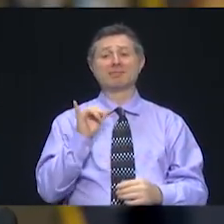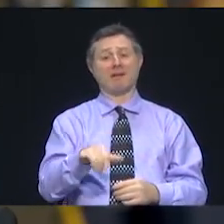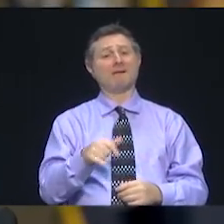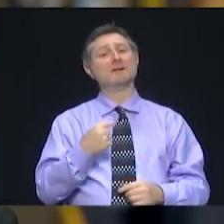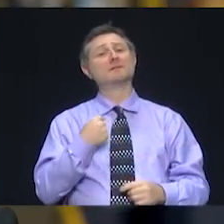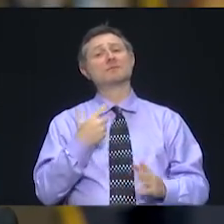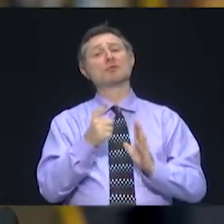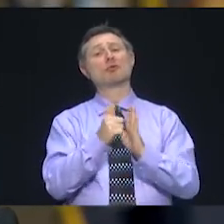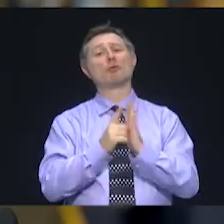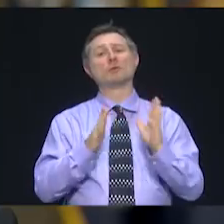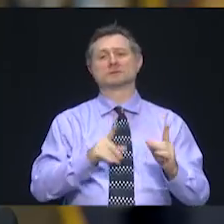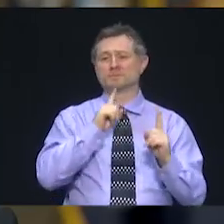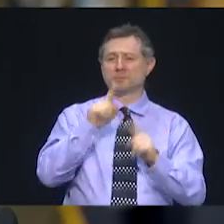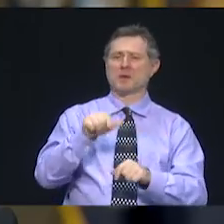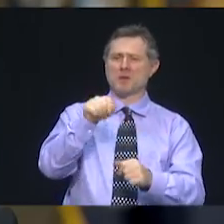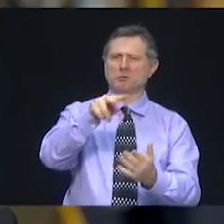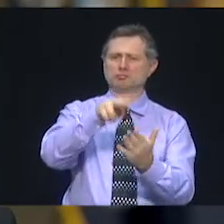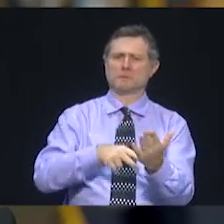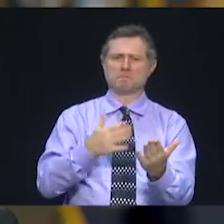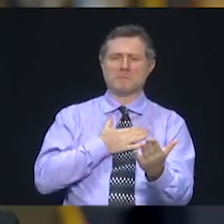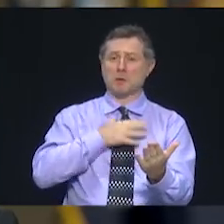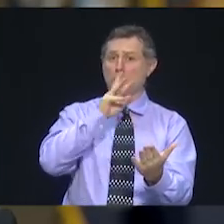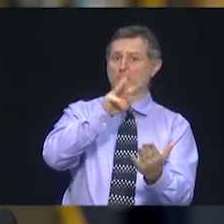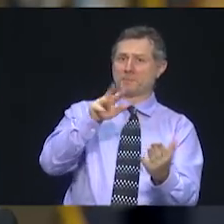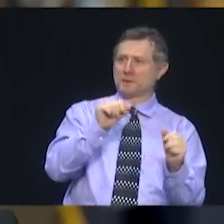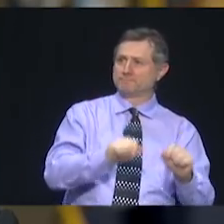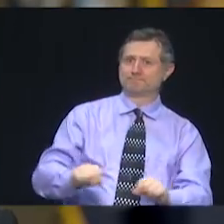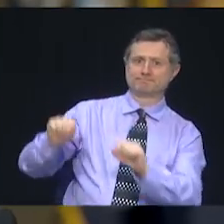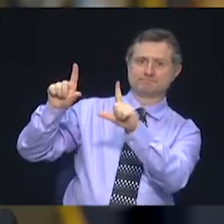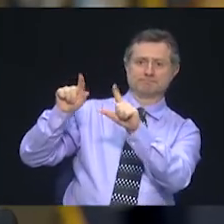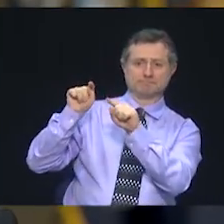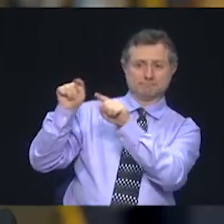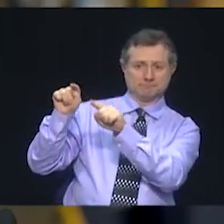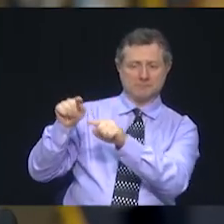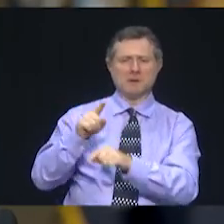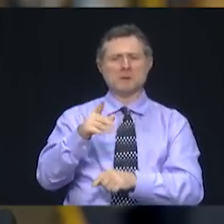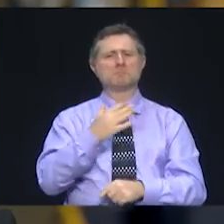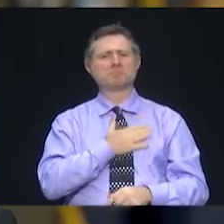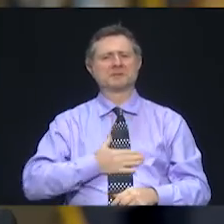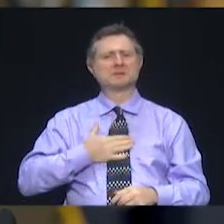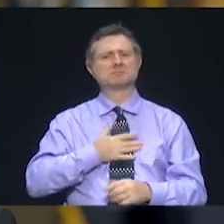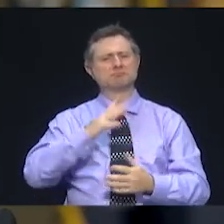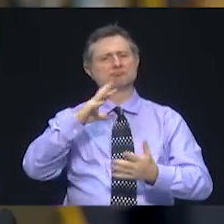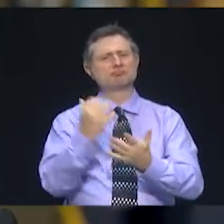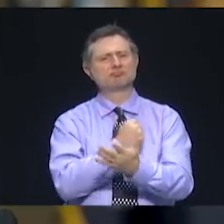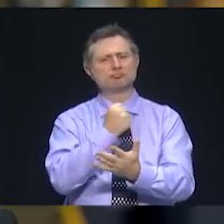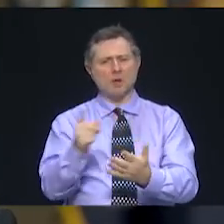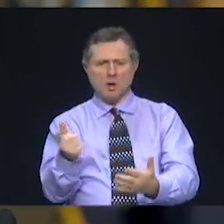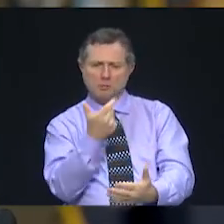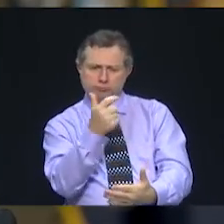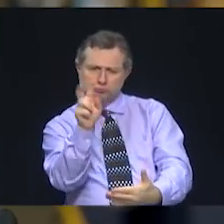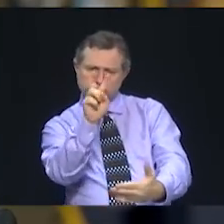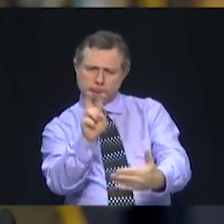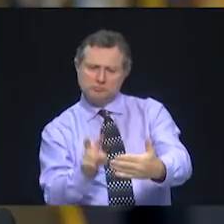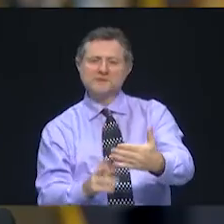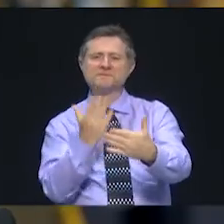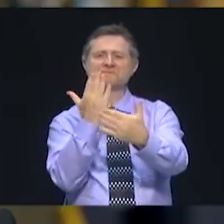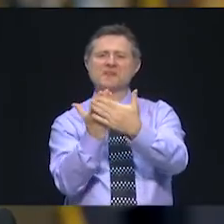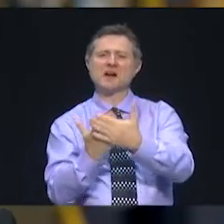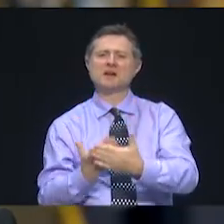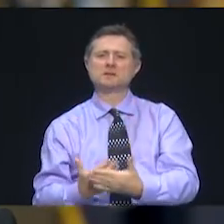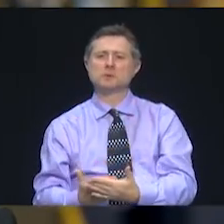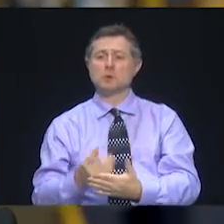website. If you are interested, please take the time to read the facts and decide for